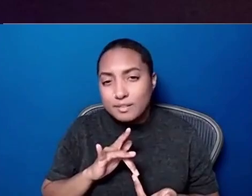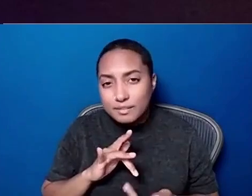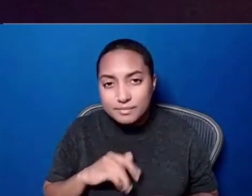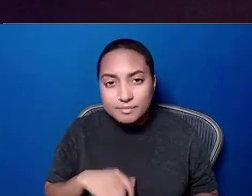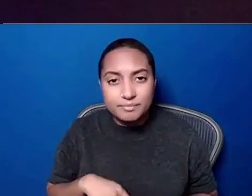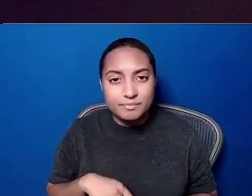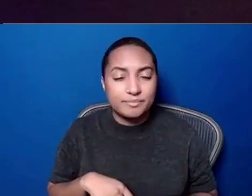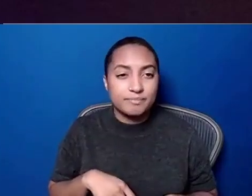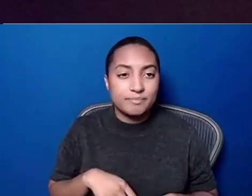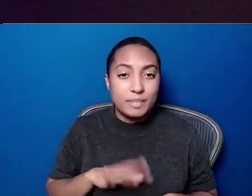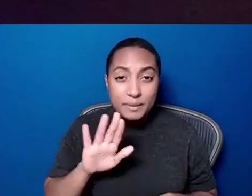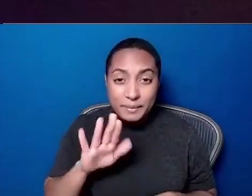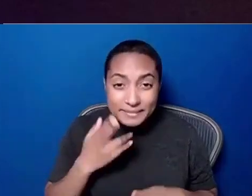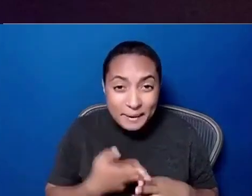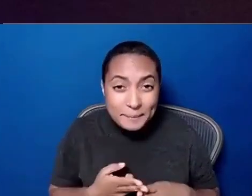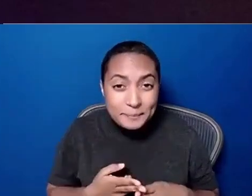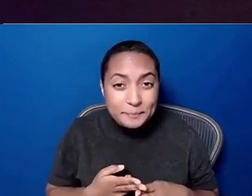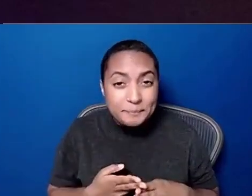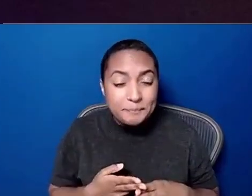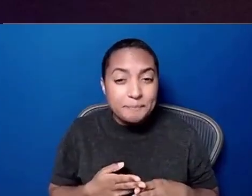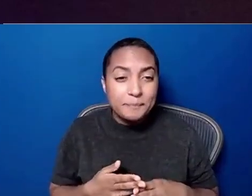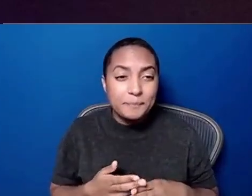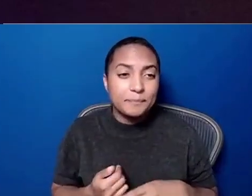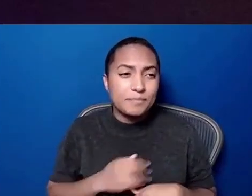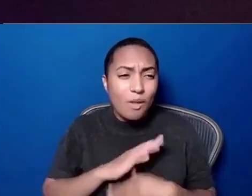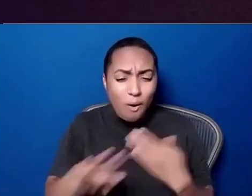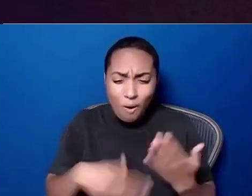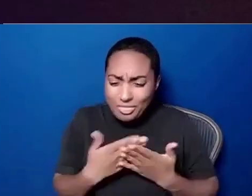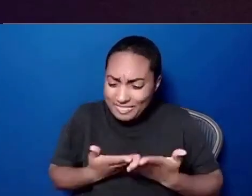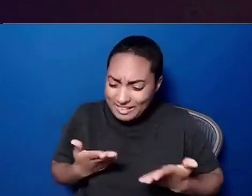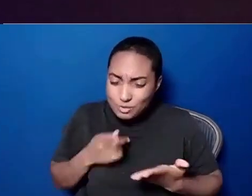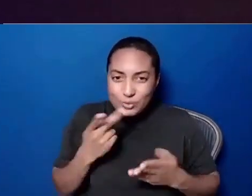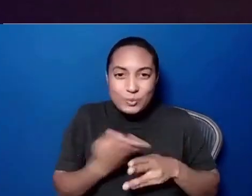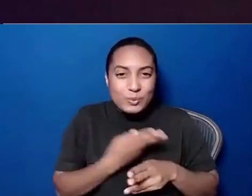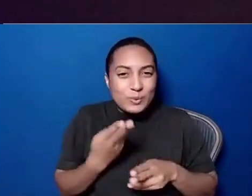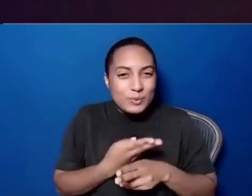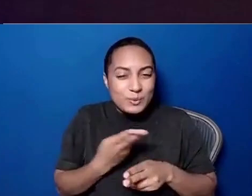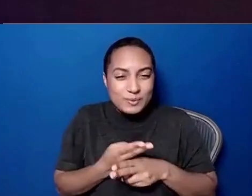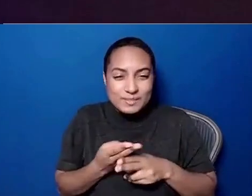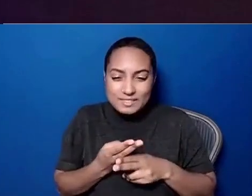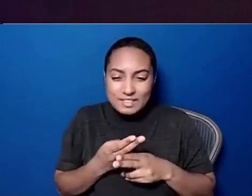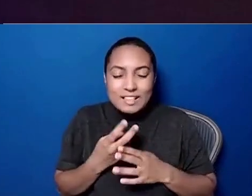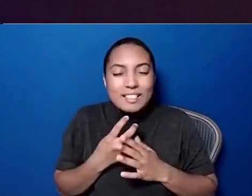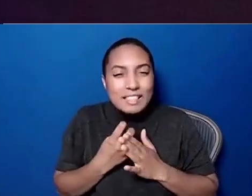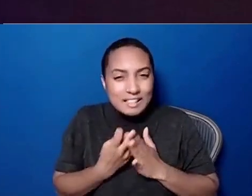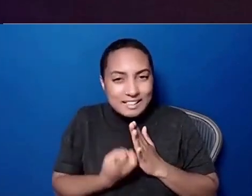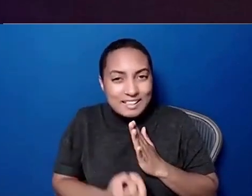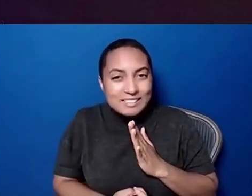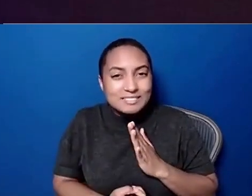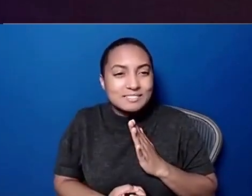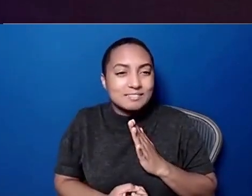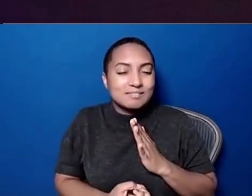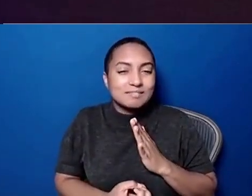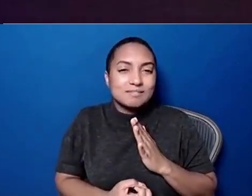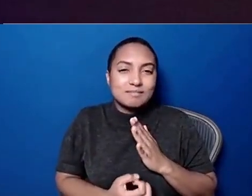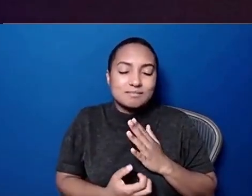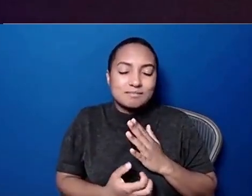and all the things that you use, lean into, and employ to circle yourself, to circle your